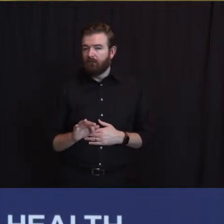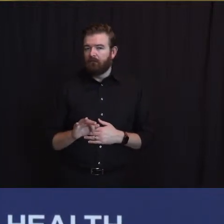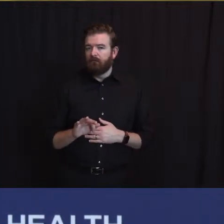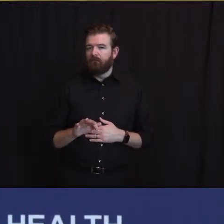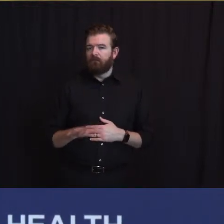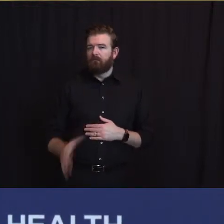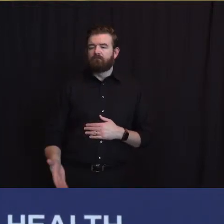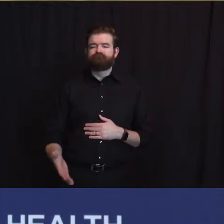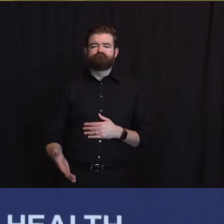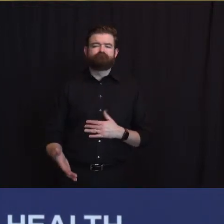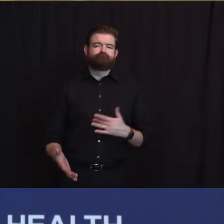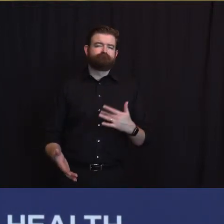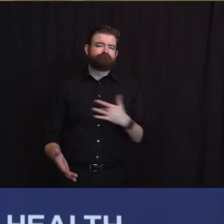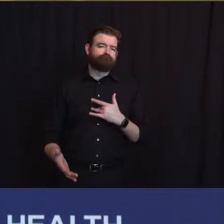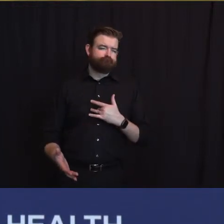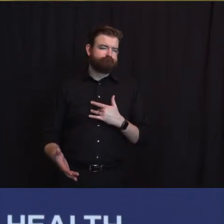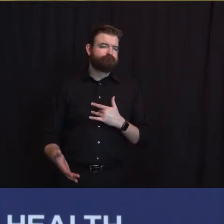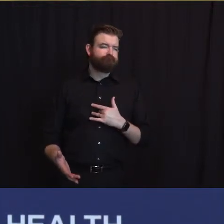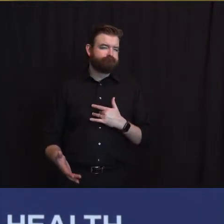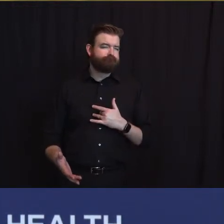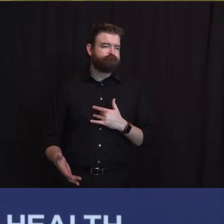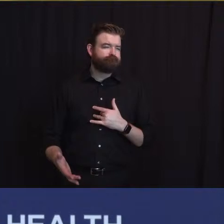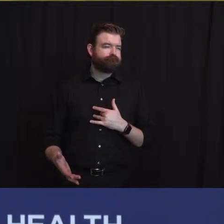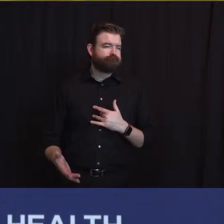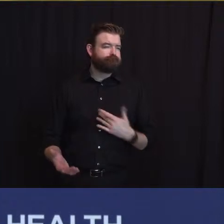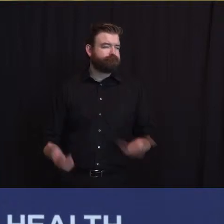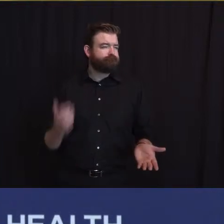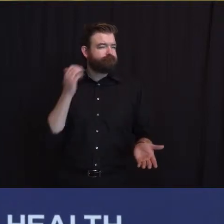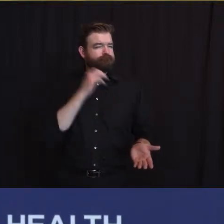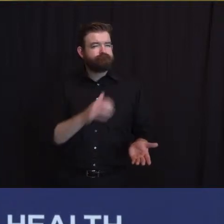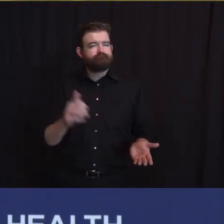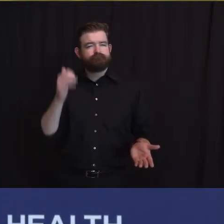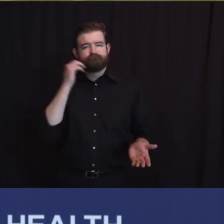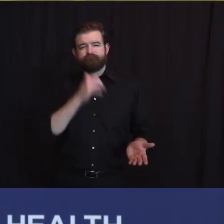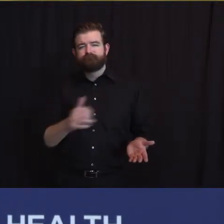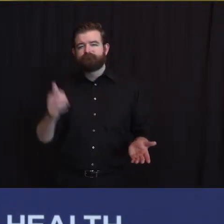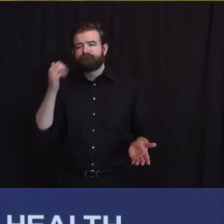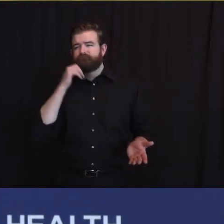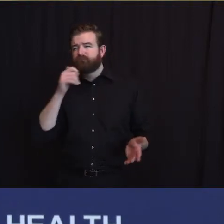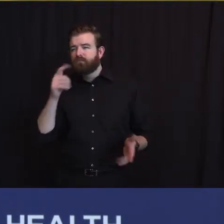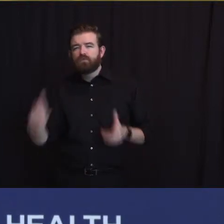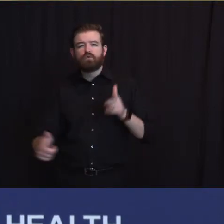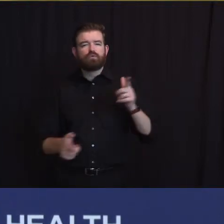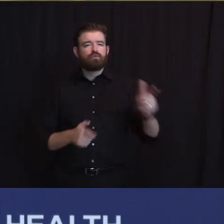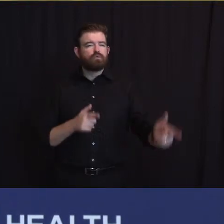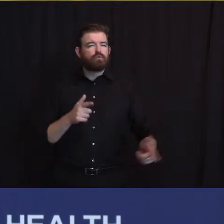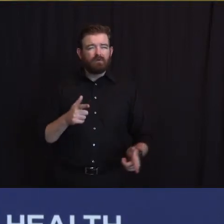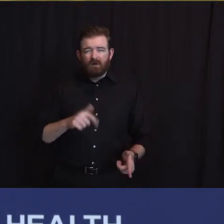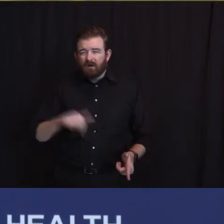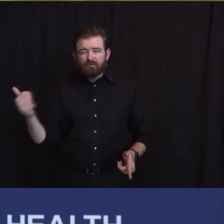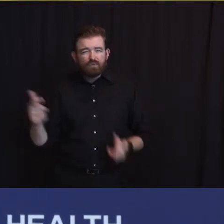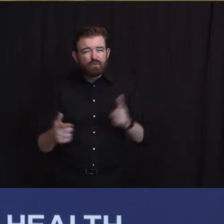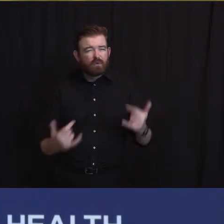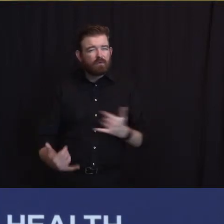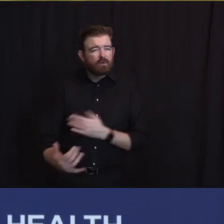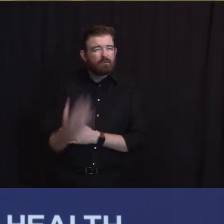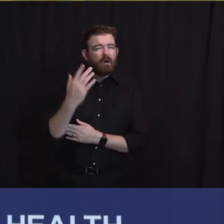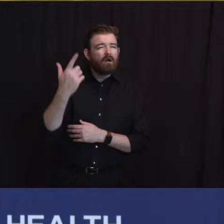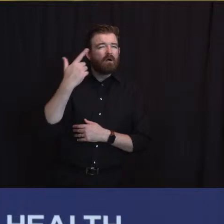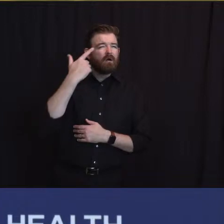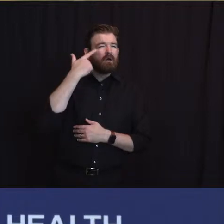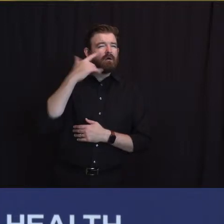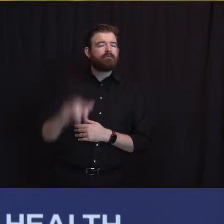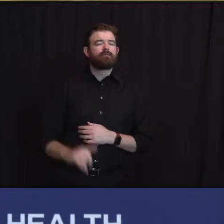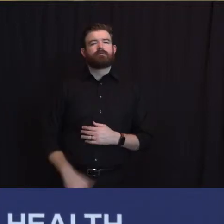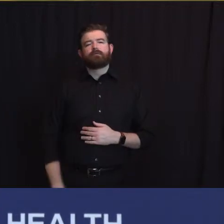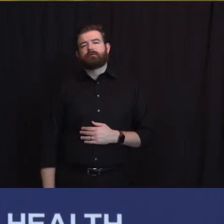that weren't enough, it's almost a daily drumbeat. There's now a big mass shooting that is taking place this morning in California. So in that respect, with a